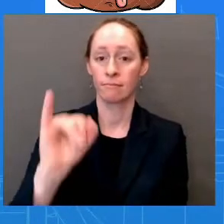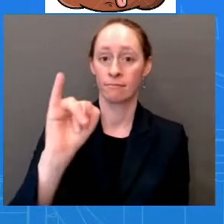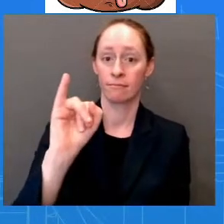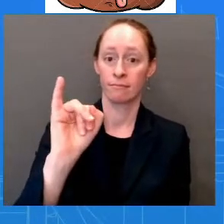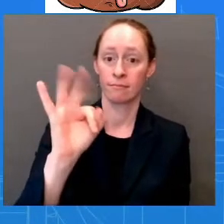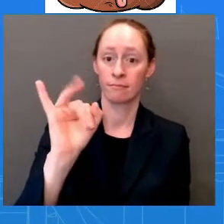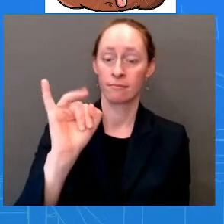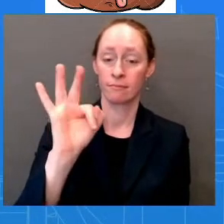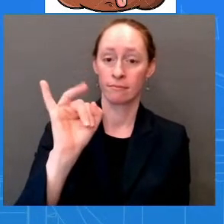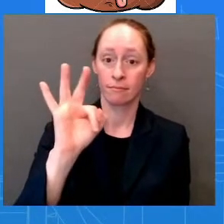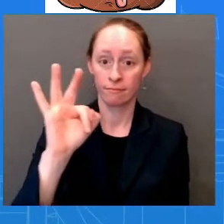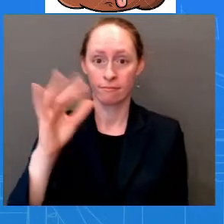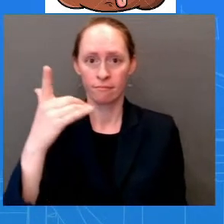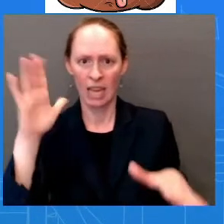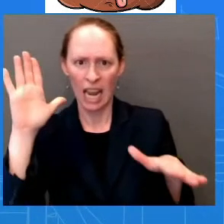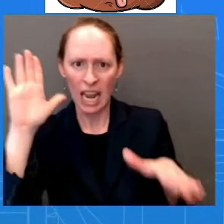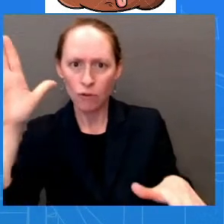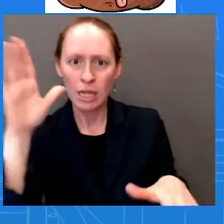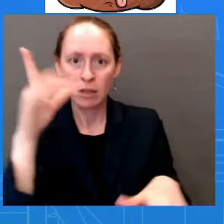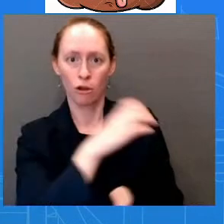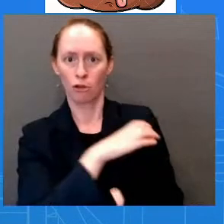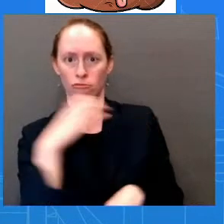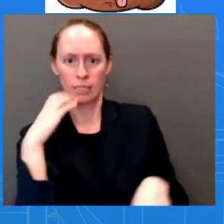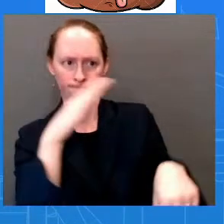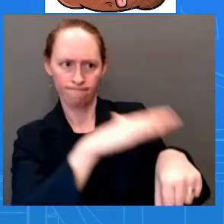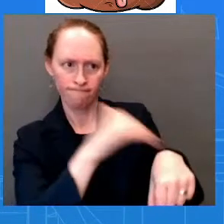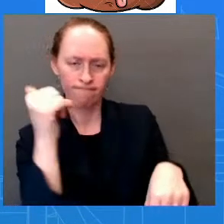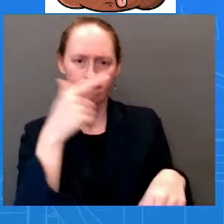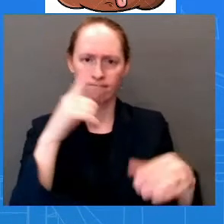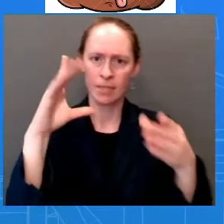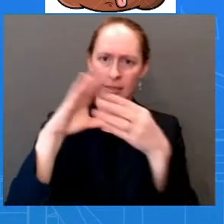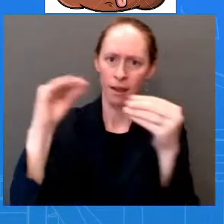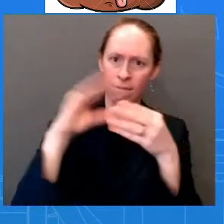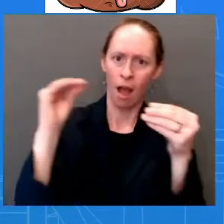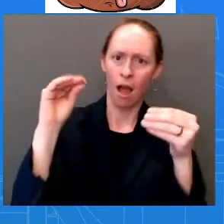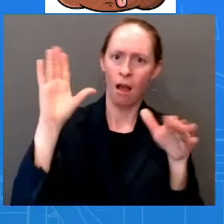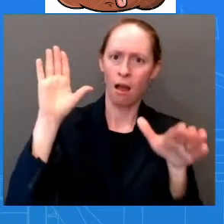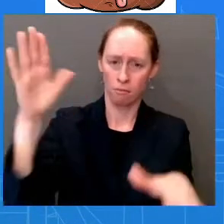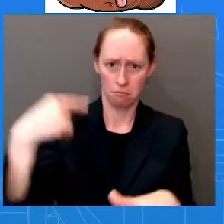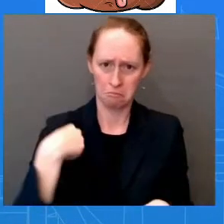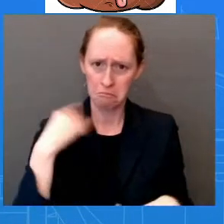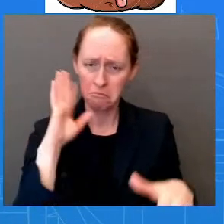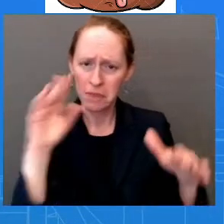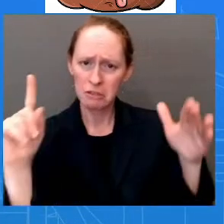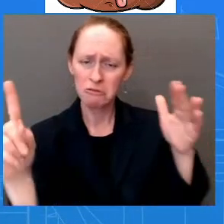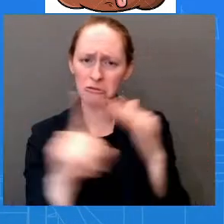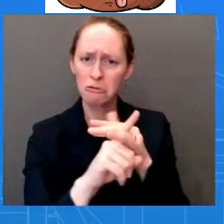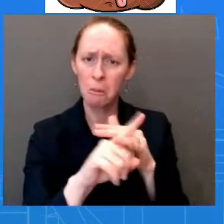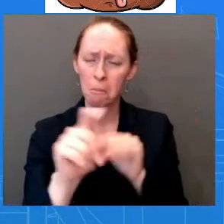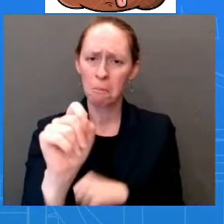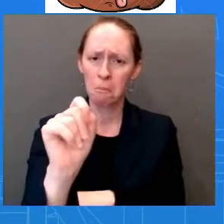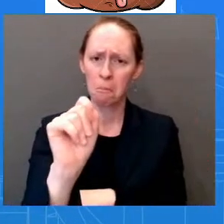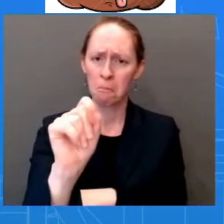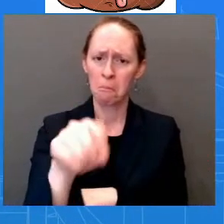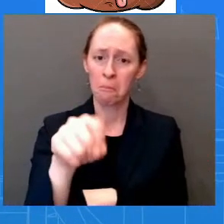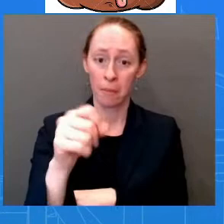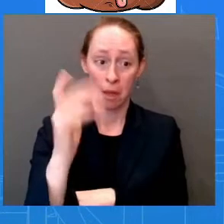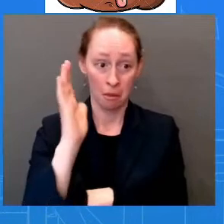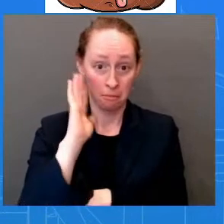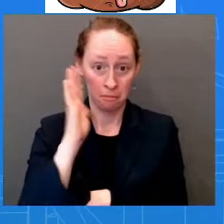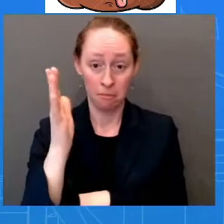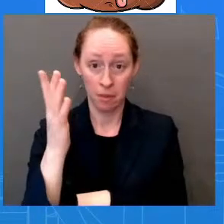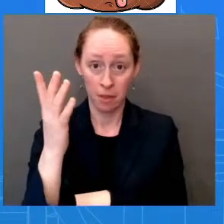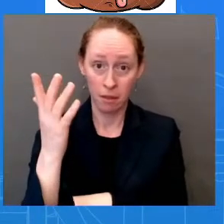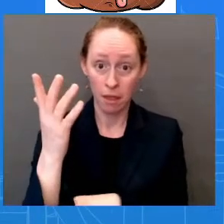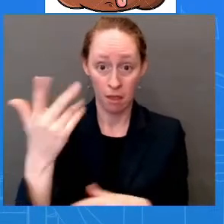if asked. You may not know, but I've testified before the Congress a few hundred times, okay, over the last 40